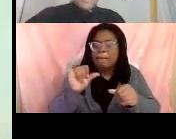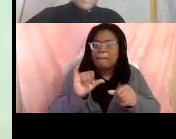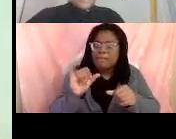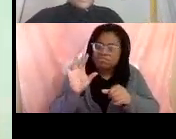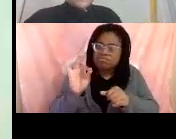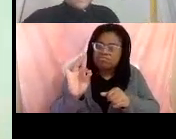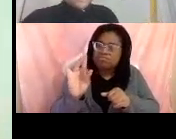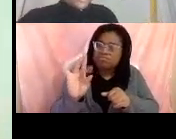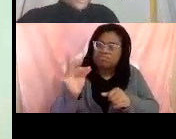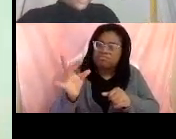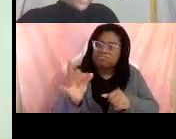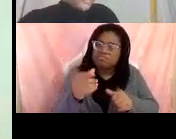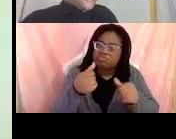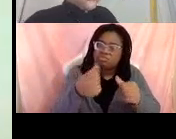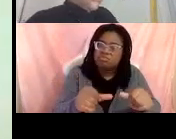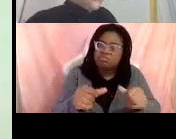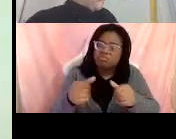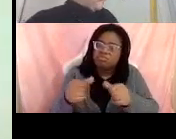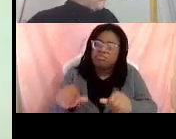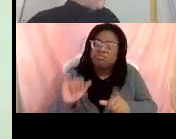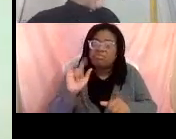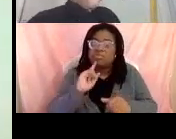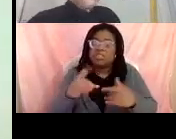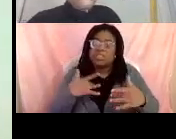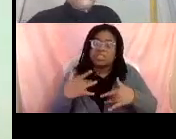That's really not- exciting. Really exciting, yeah.